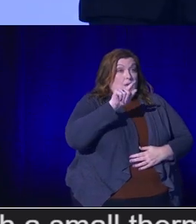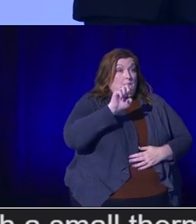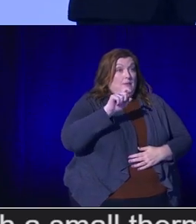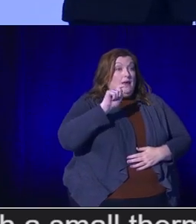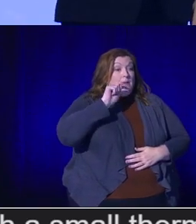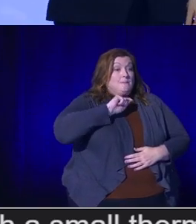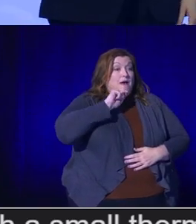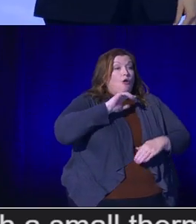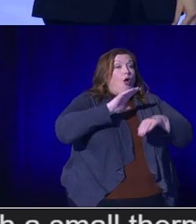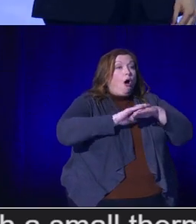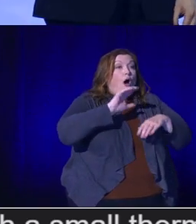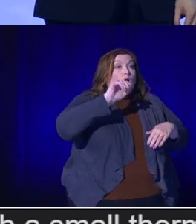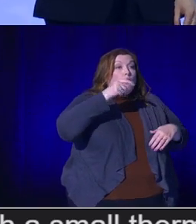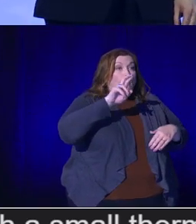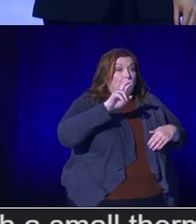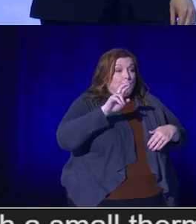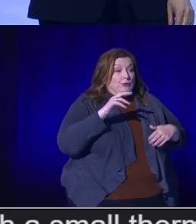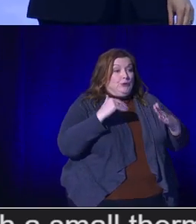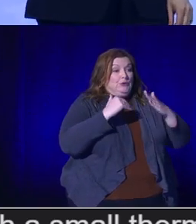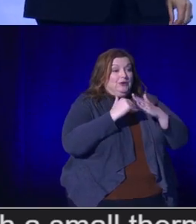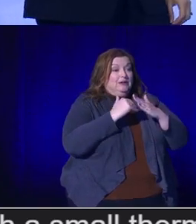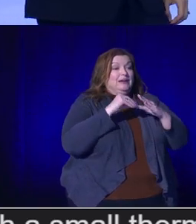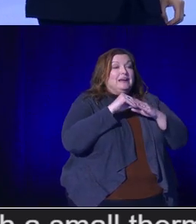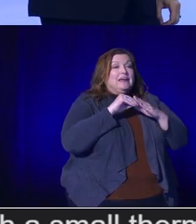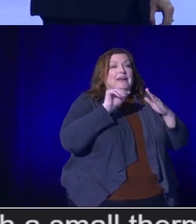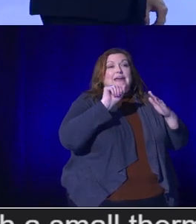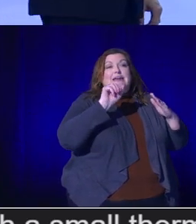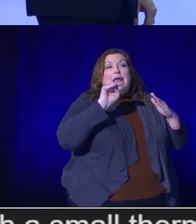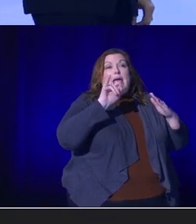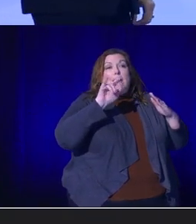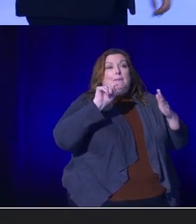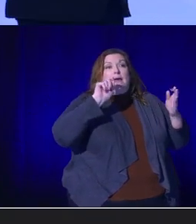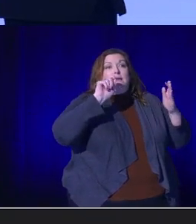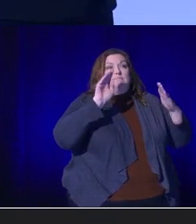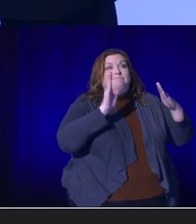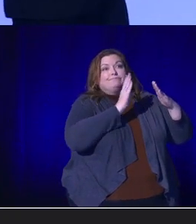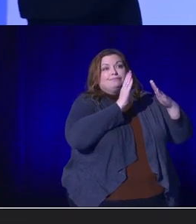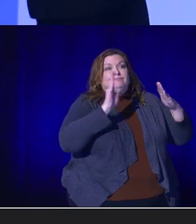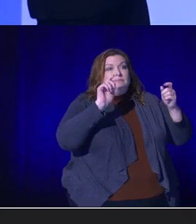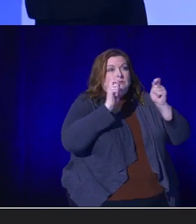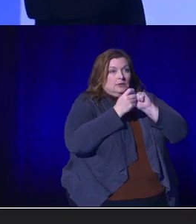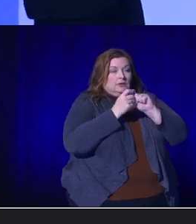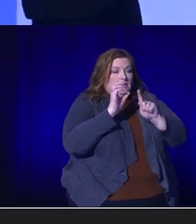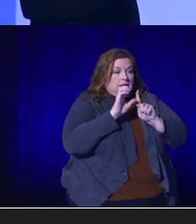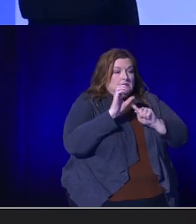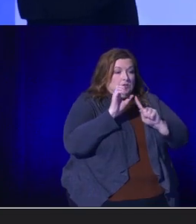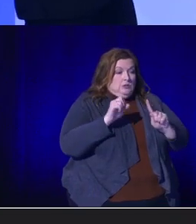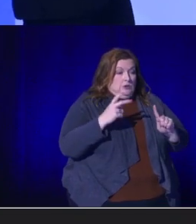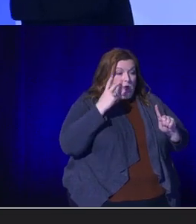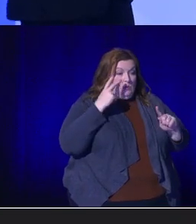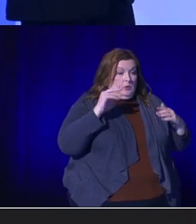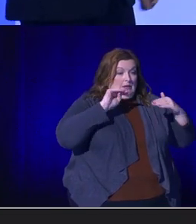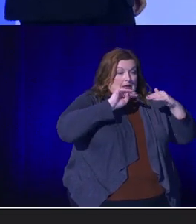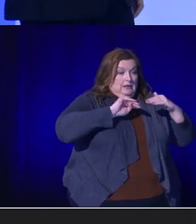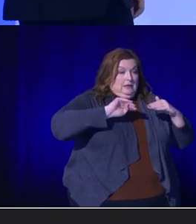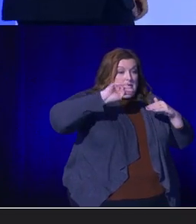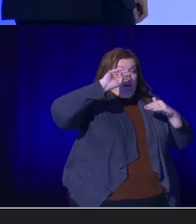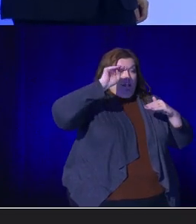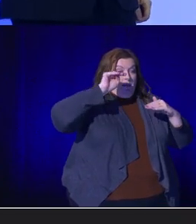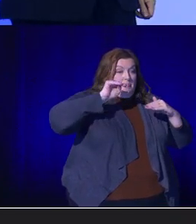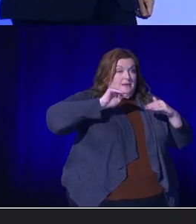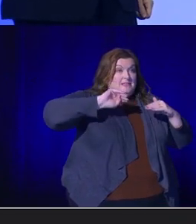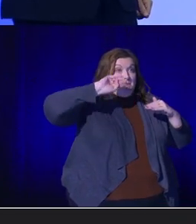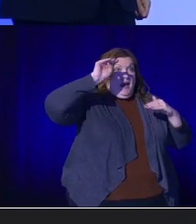on copper at ambient conditions. So we can see observations of these sort of spiky, whiskery